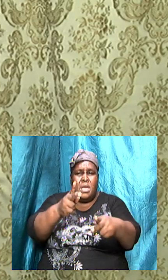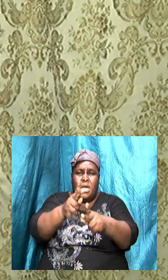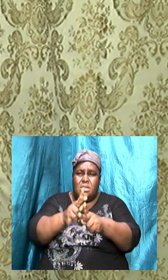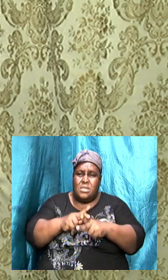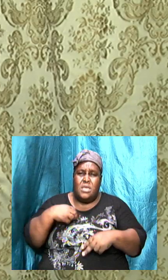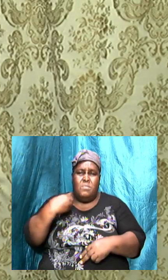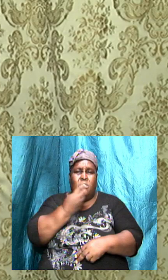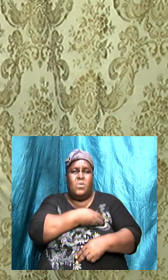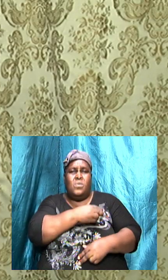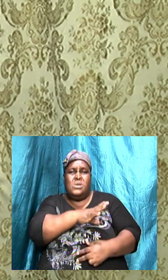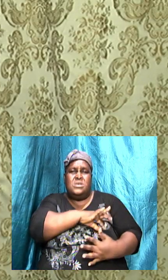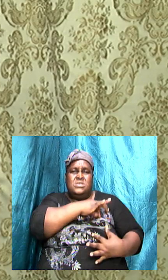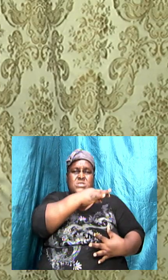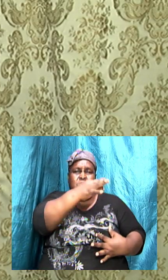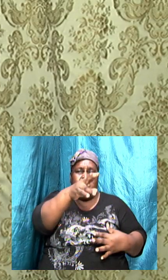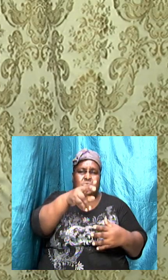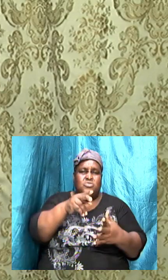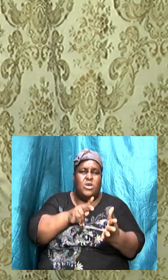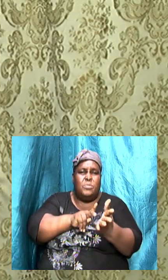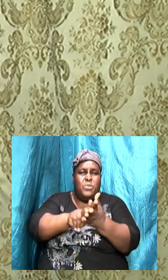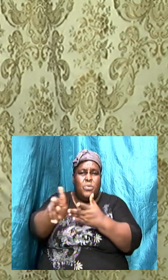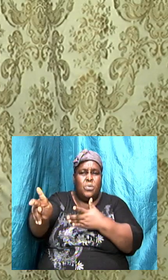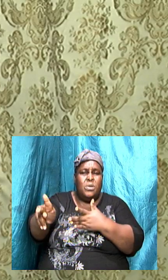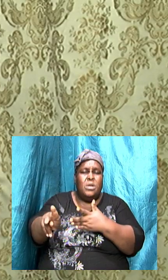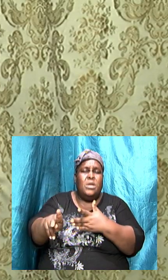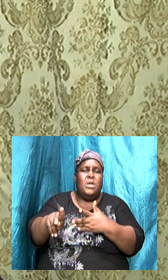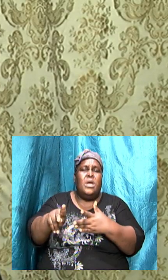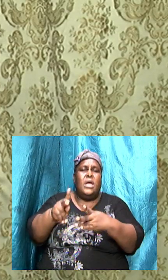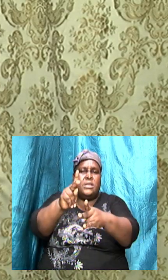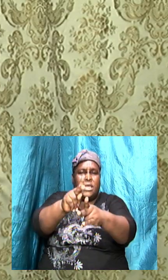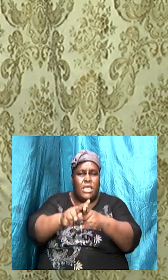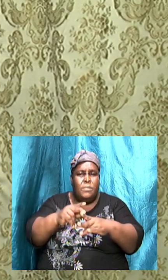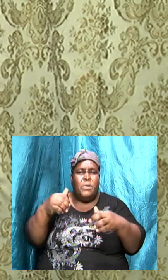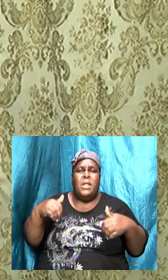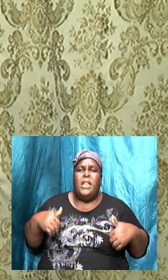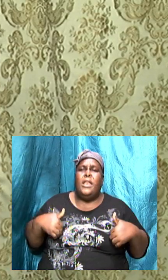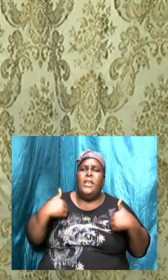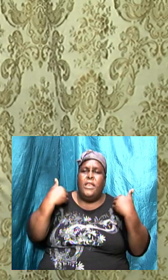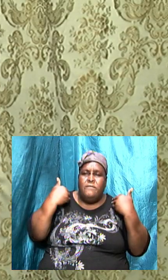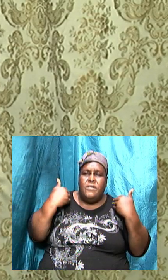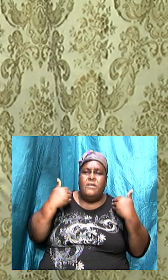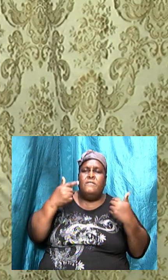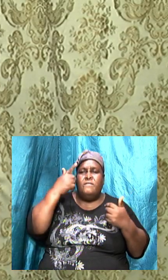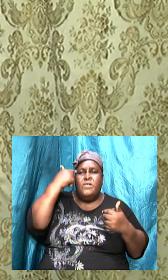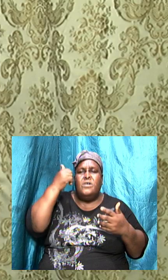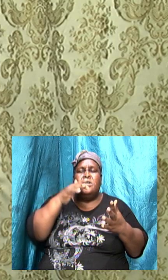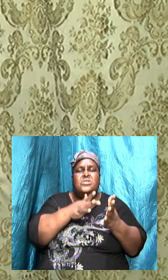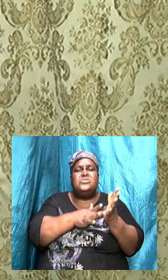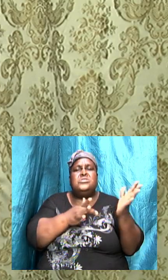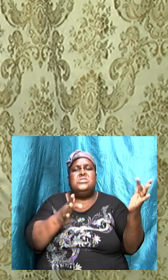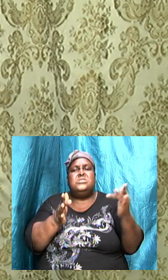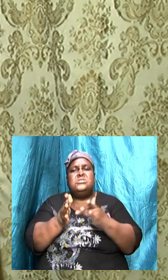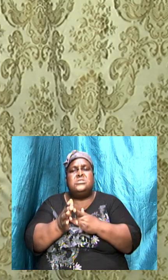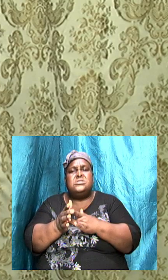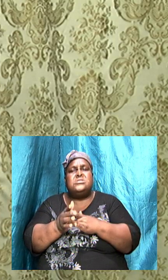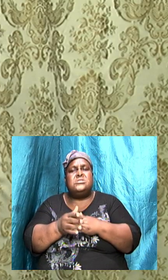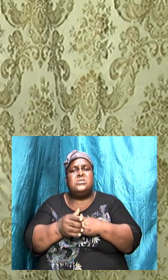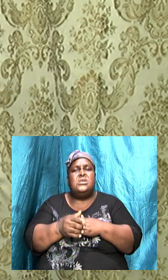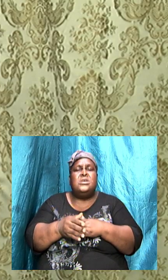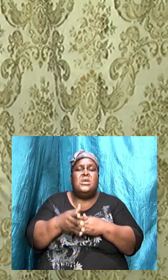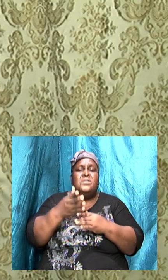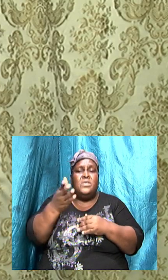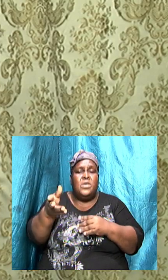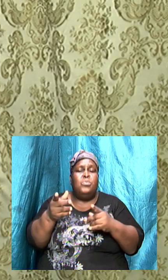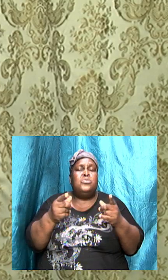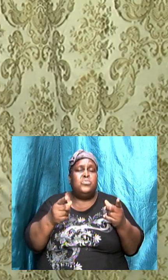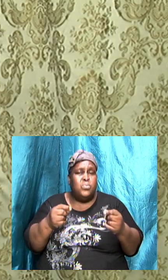purity. He wants us to maintain our walk with him. And we are going to do this when we recognize who we are